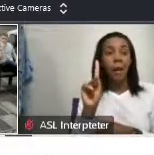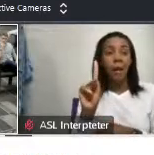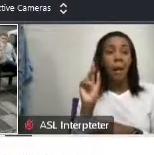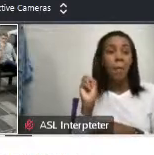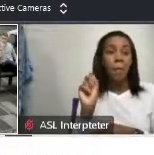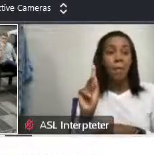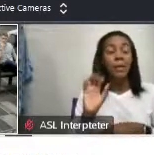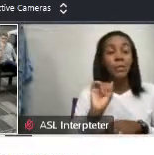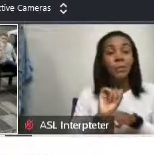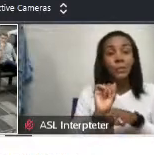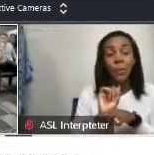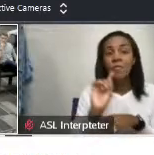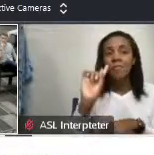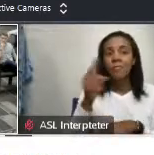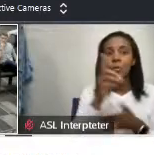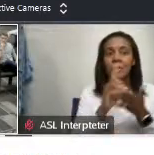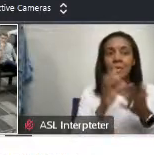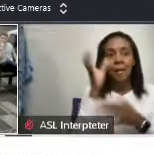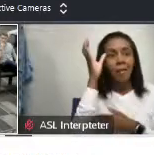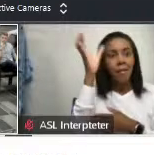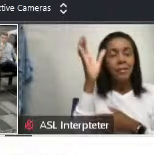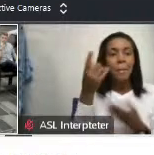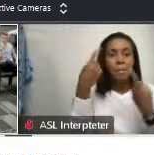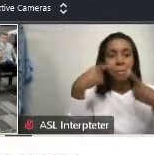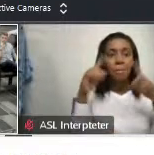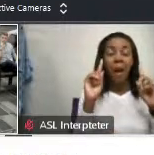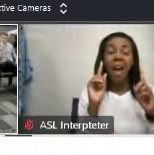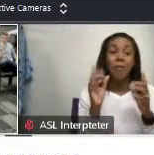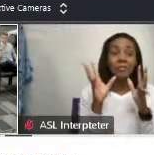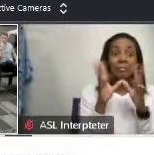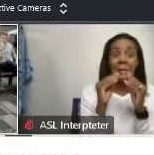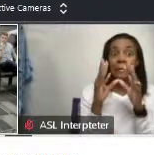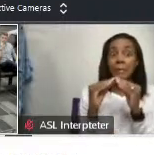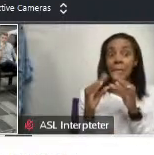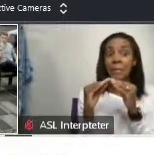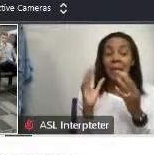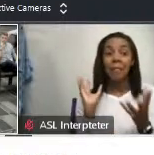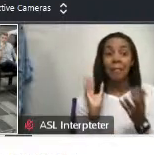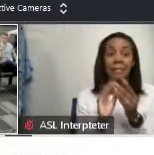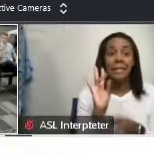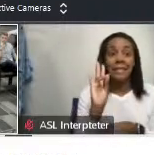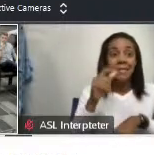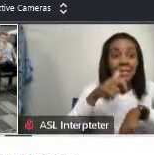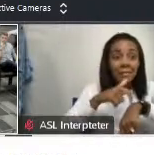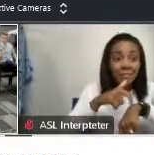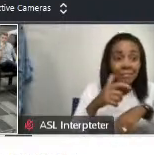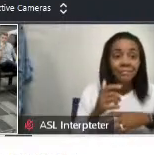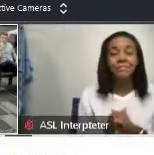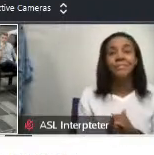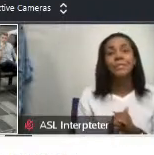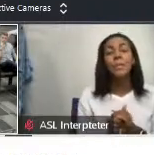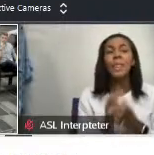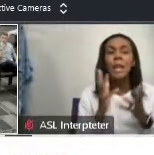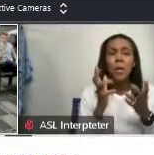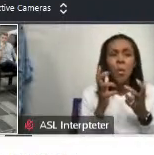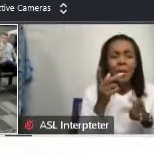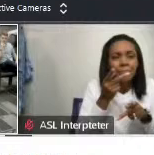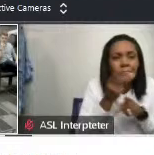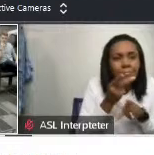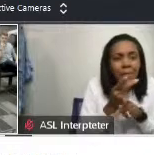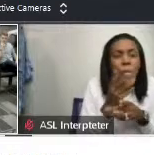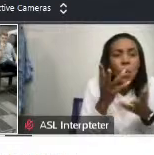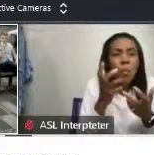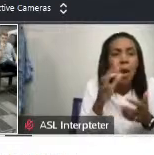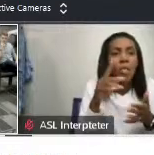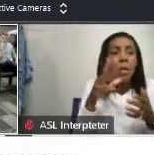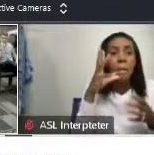since then, the steering committee's met 7 times. And just to make sure that there was extra care taken to make the park great